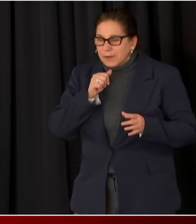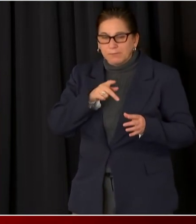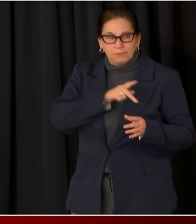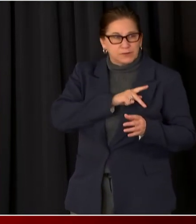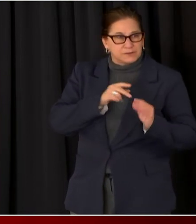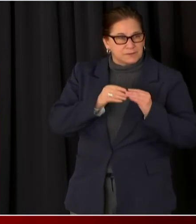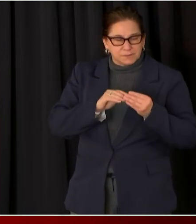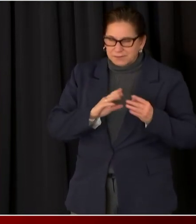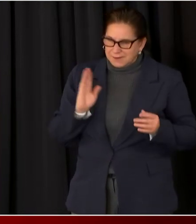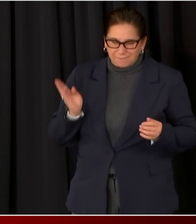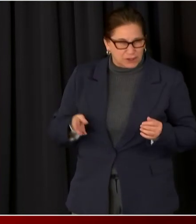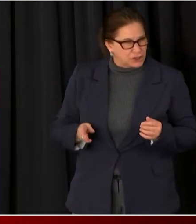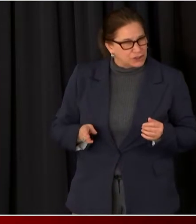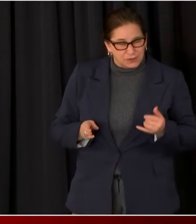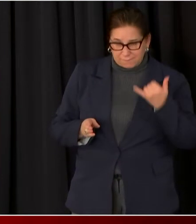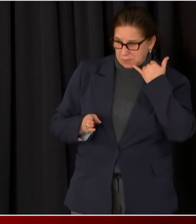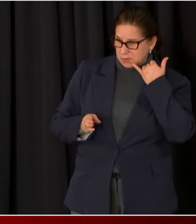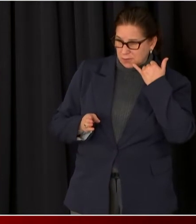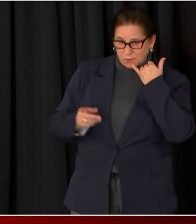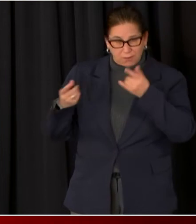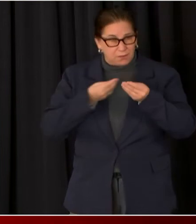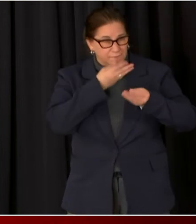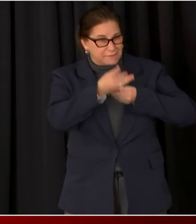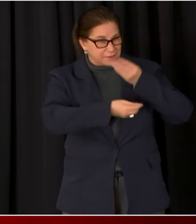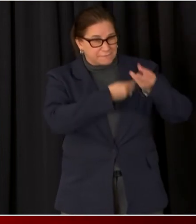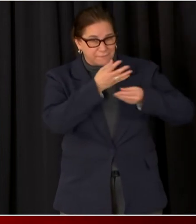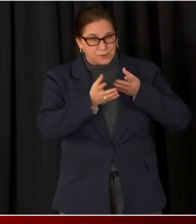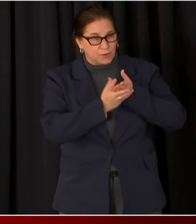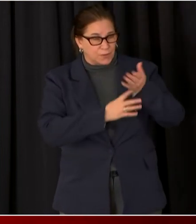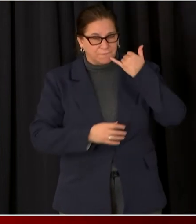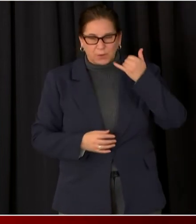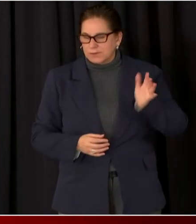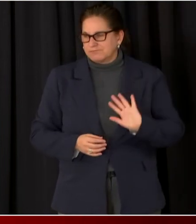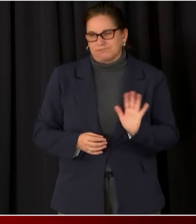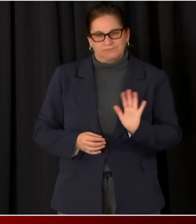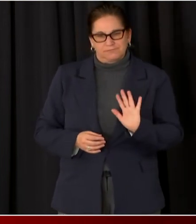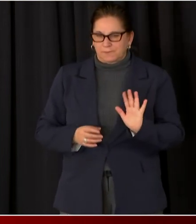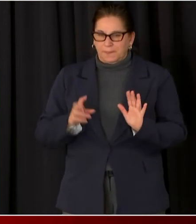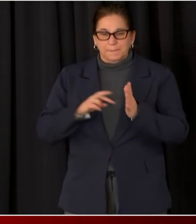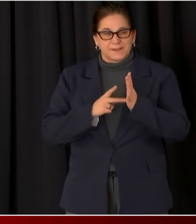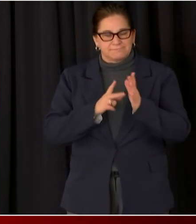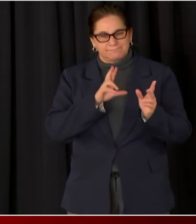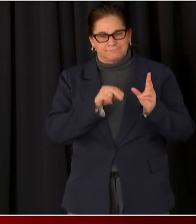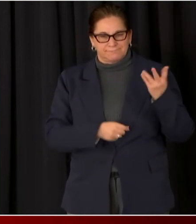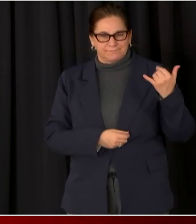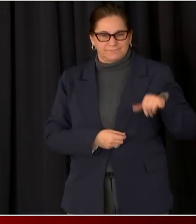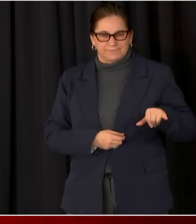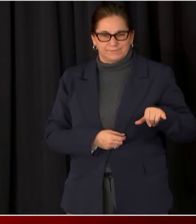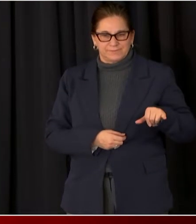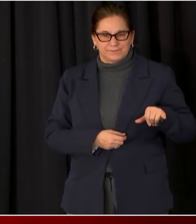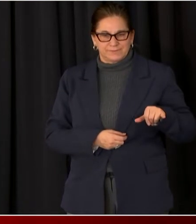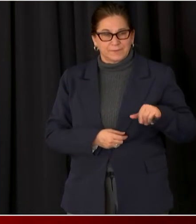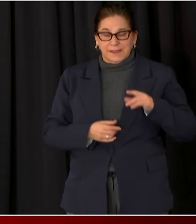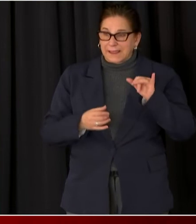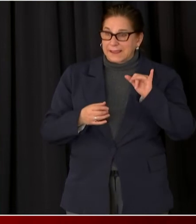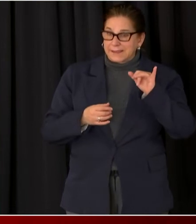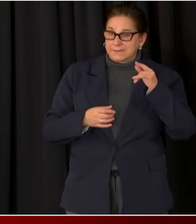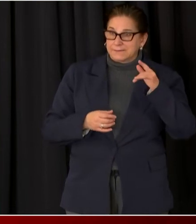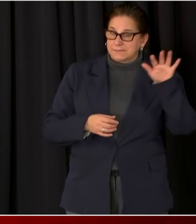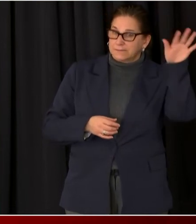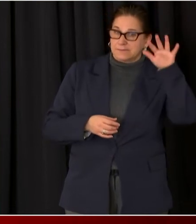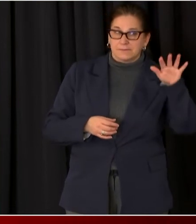personally identifiable information. Most of that communication happens through the U.S. Postal Service.